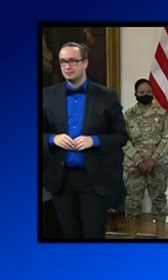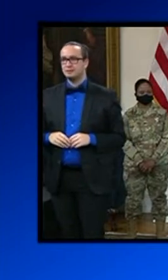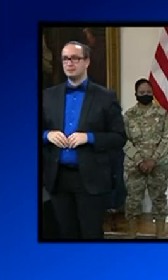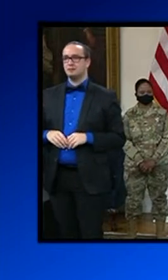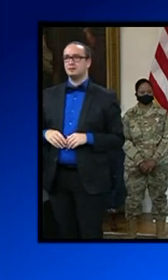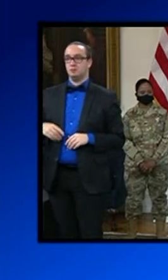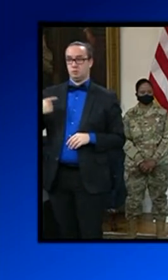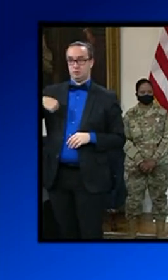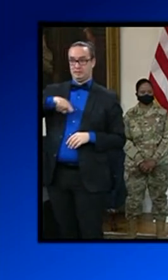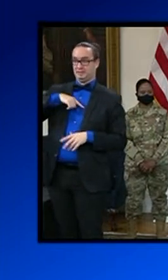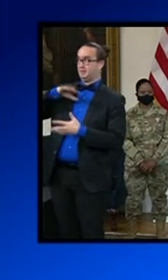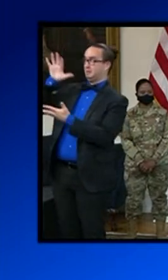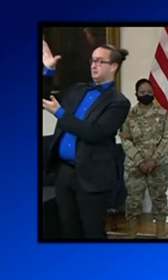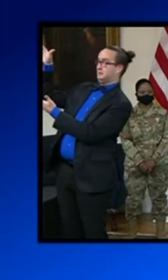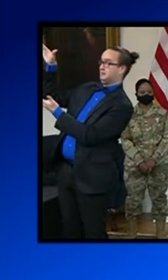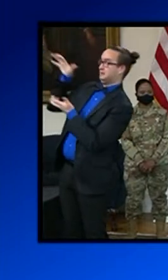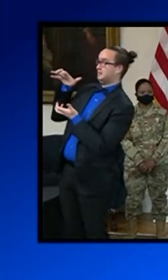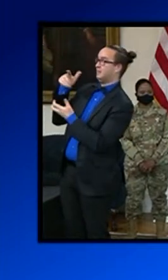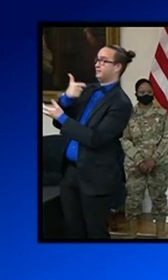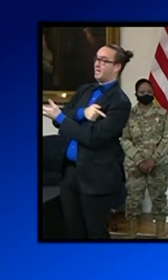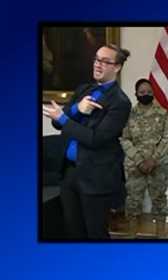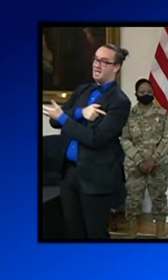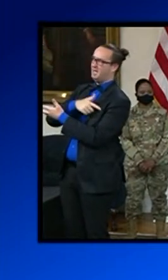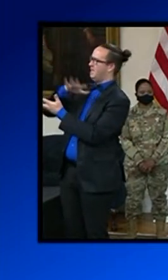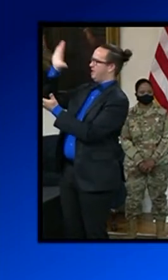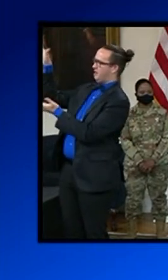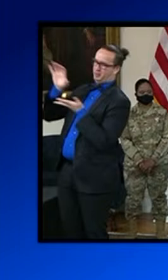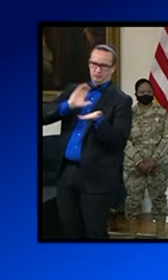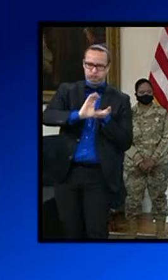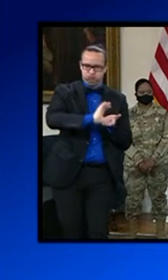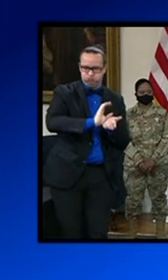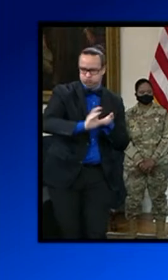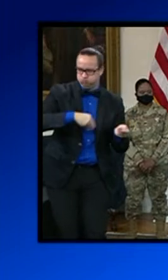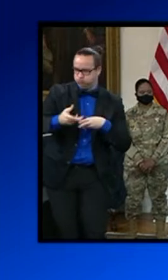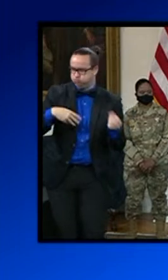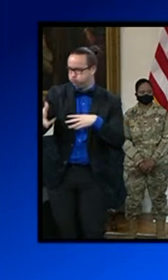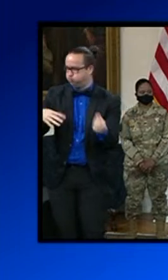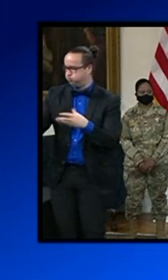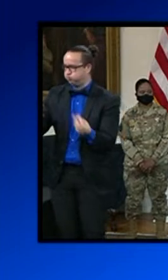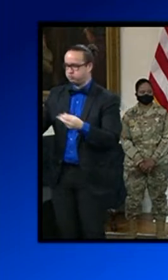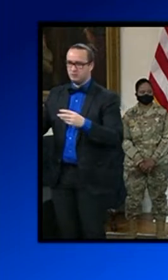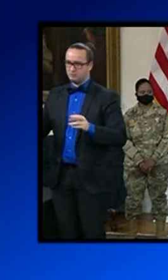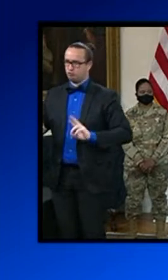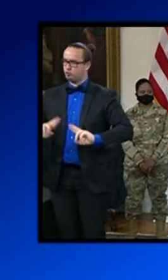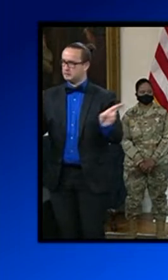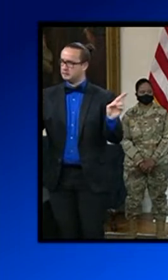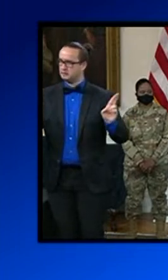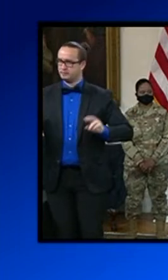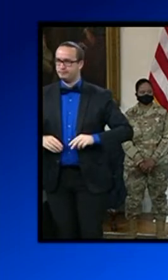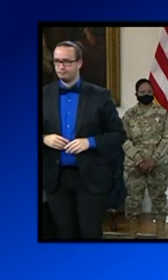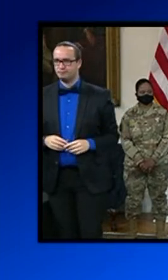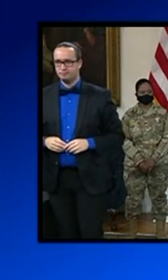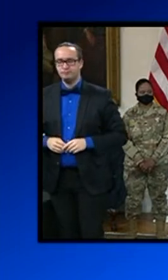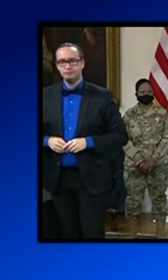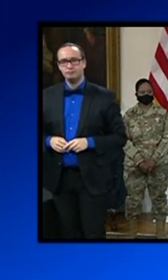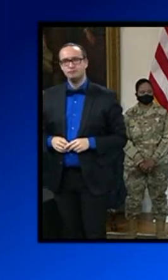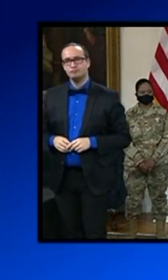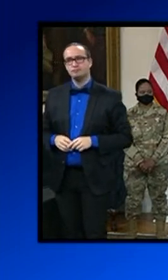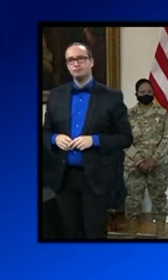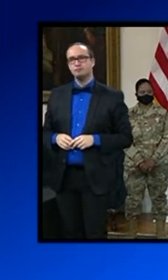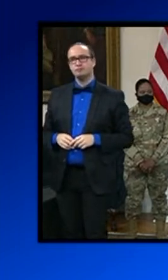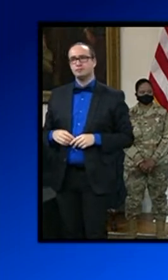people eligible for the vaccines increase as well. We look forward to further developing and expanding